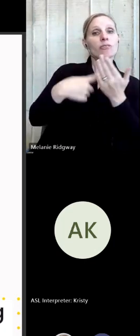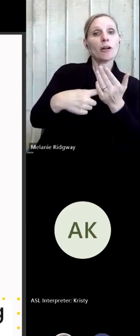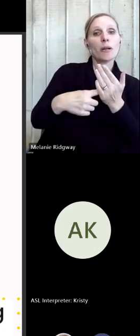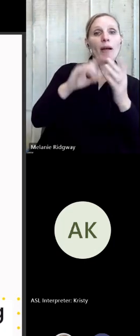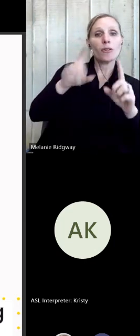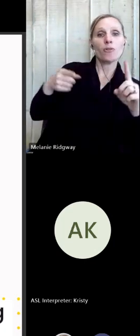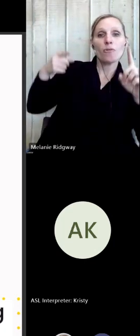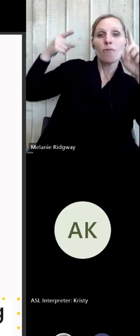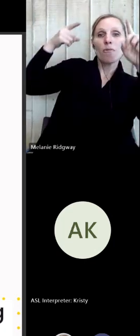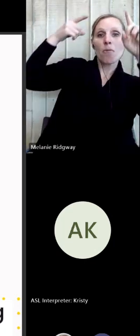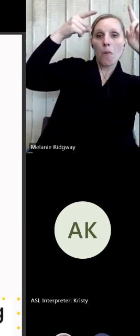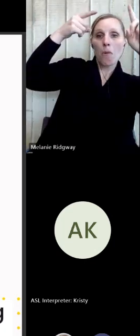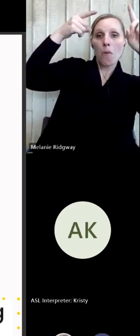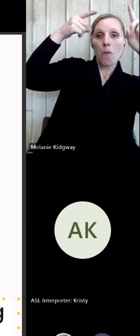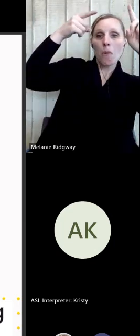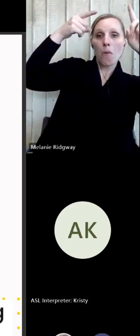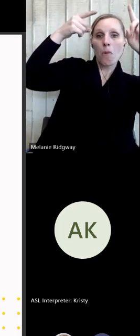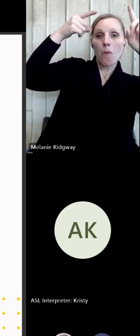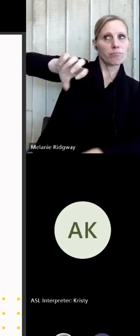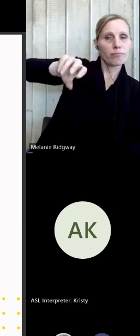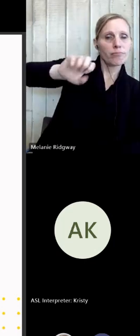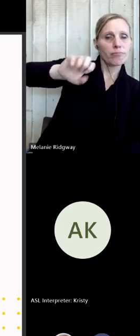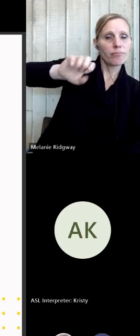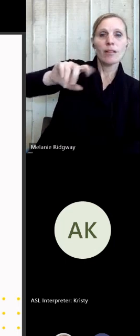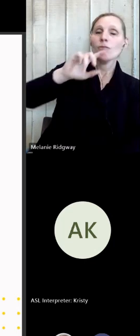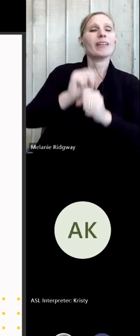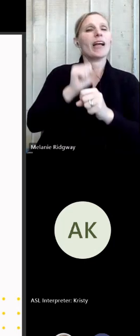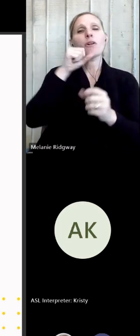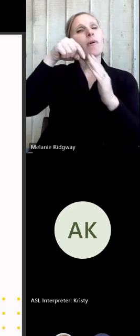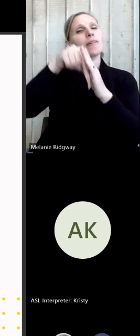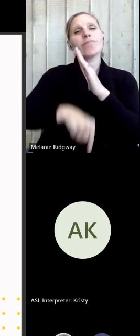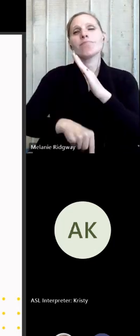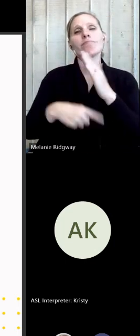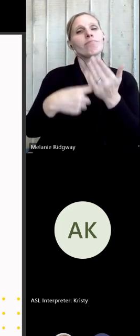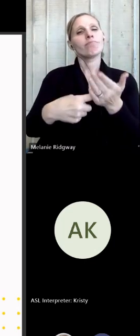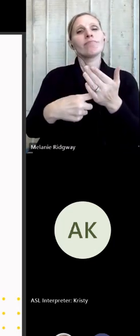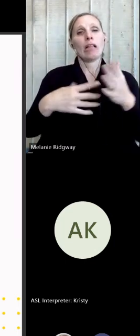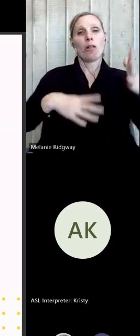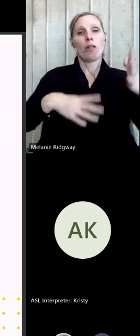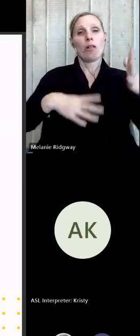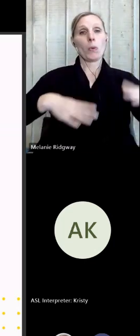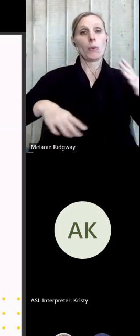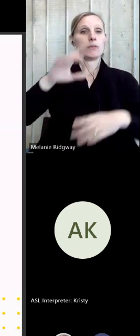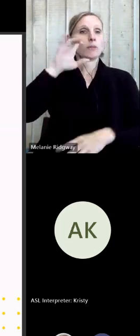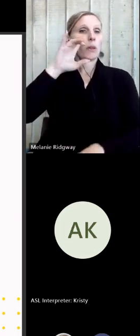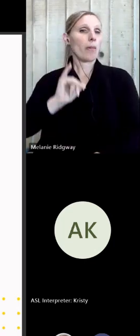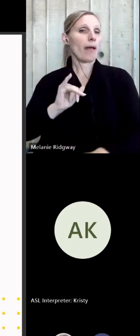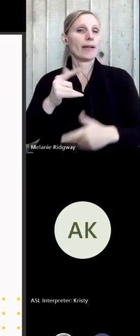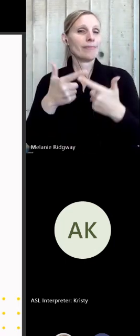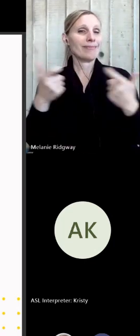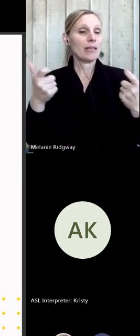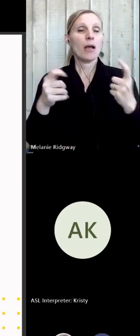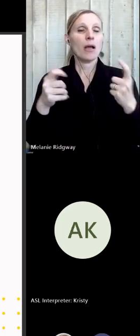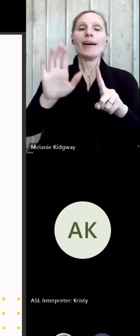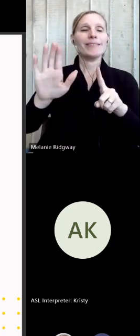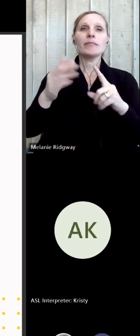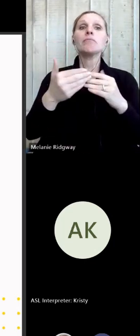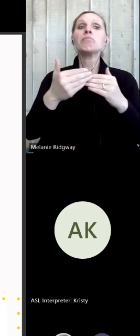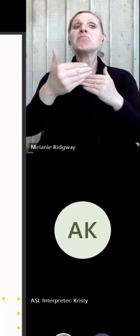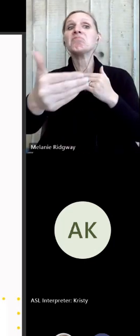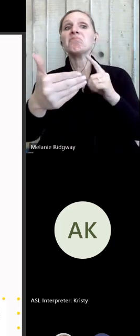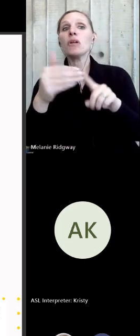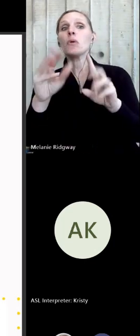dressing and grooming. However, over the next couple of weeks, my colleagues, they are going to